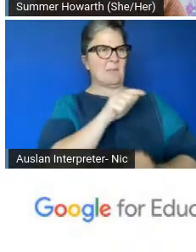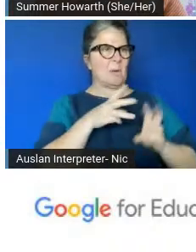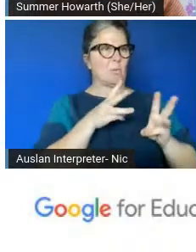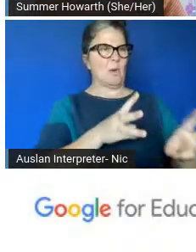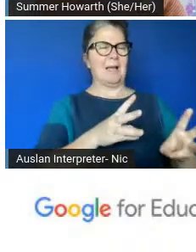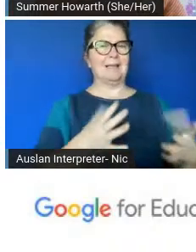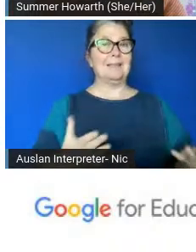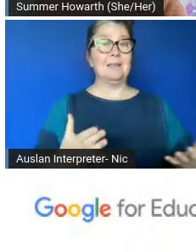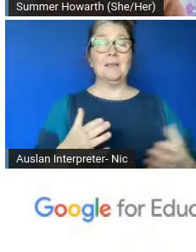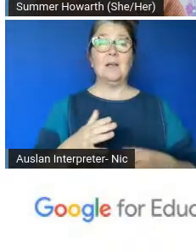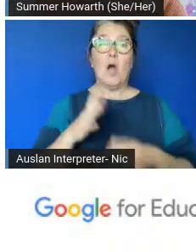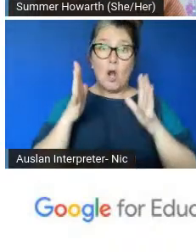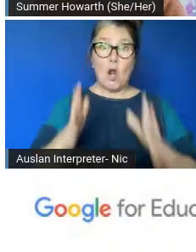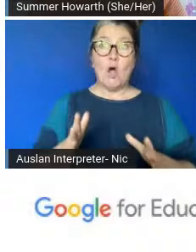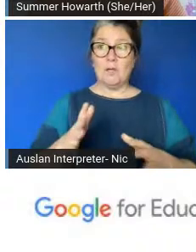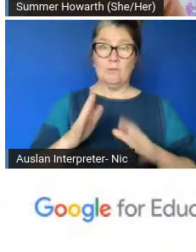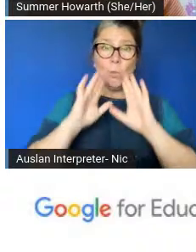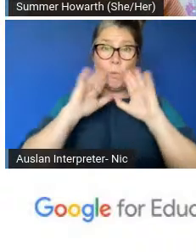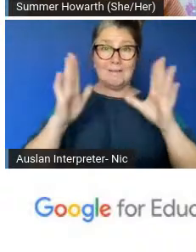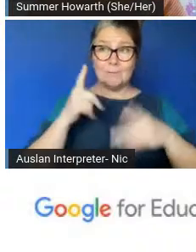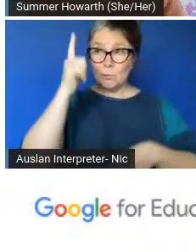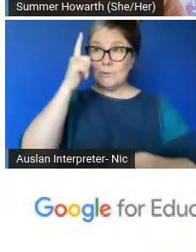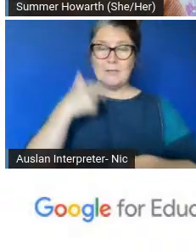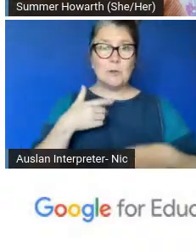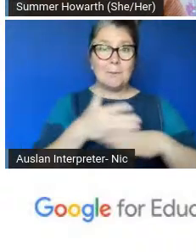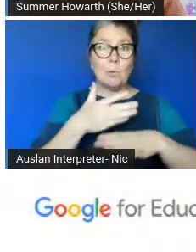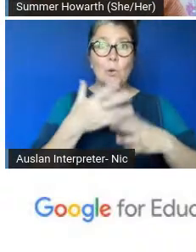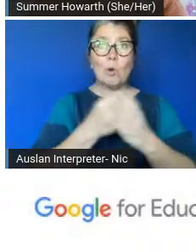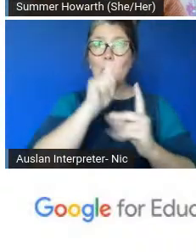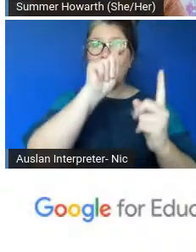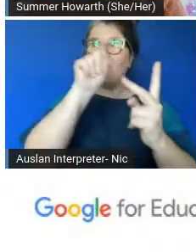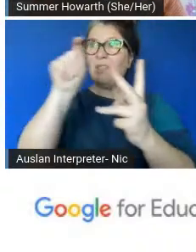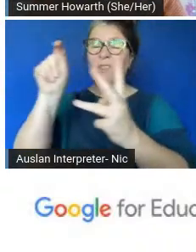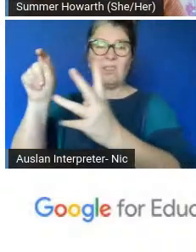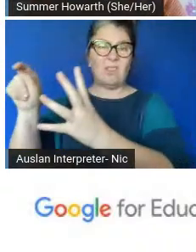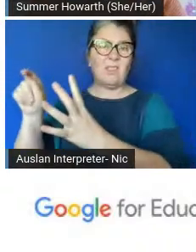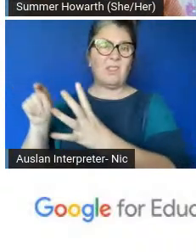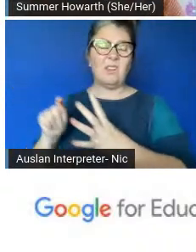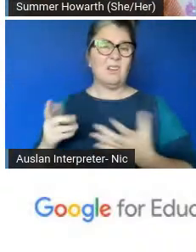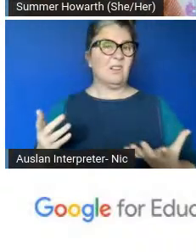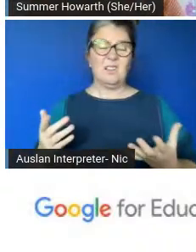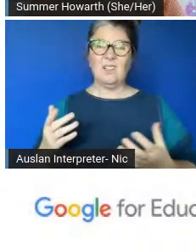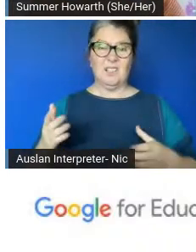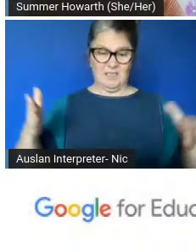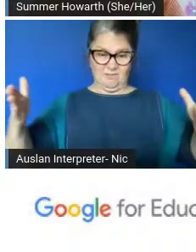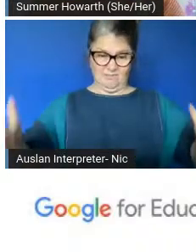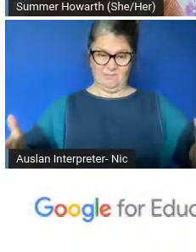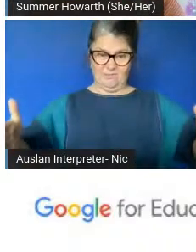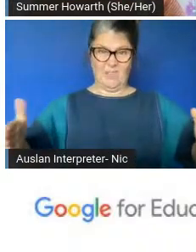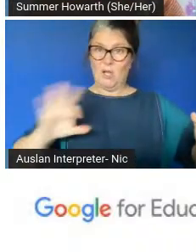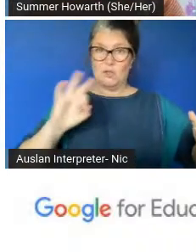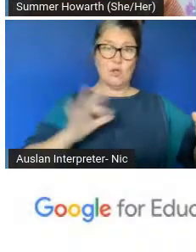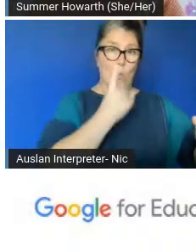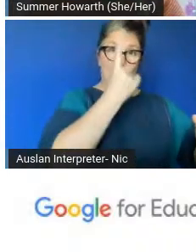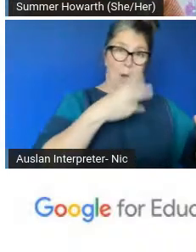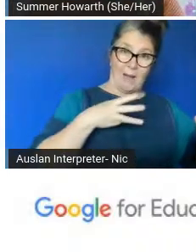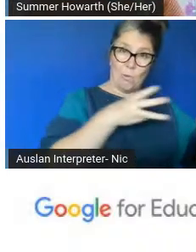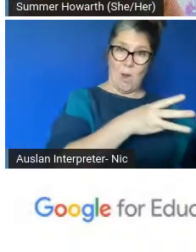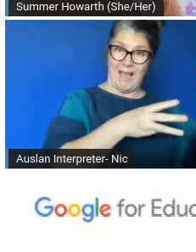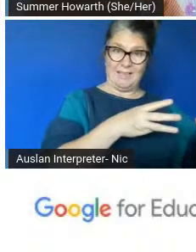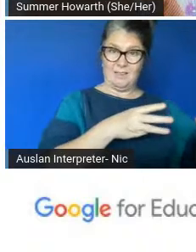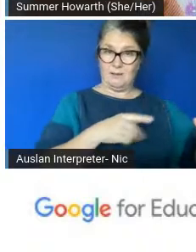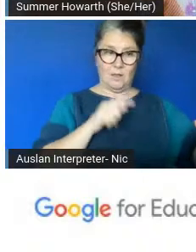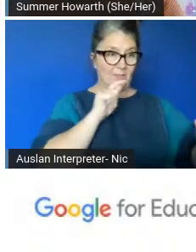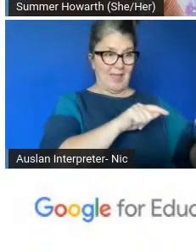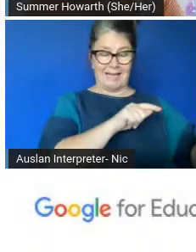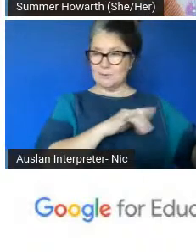it absolutely is not exactly, Gareth. It is definitely the spectrum not. Again, right? It's not binary.